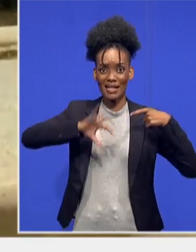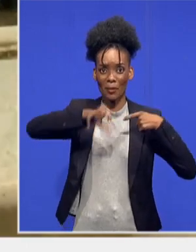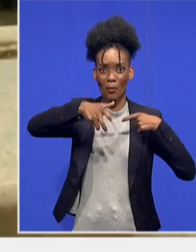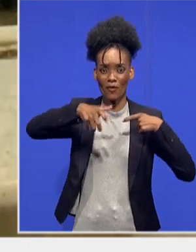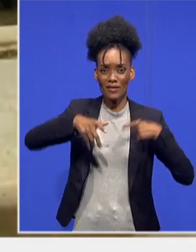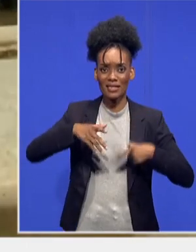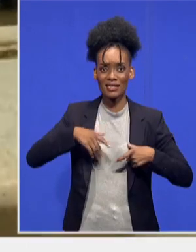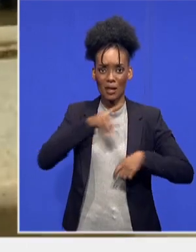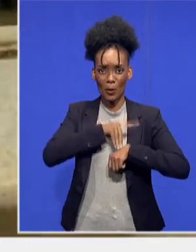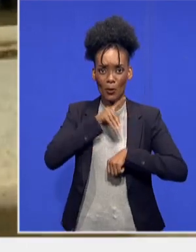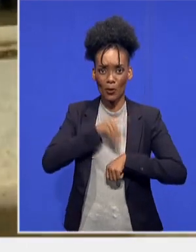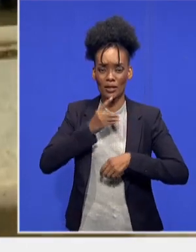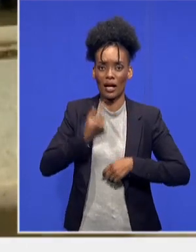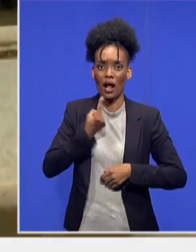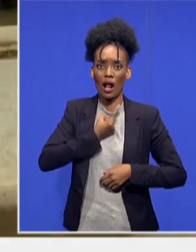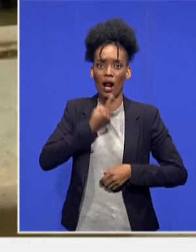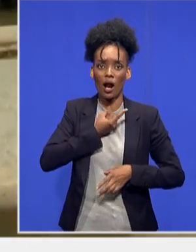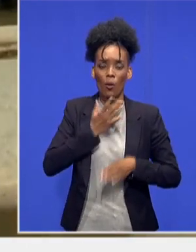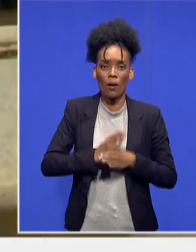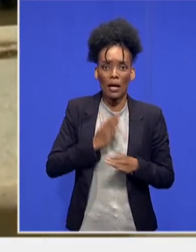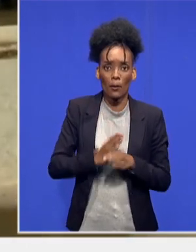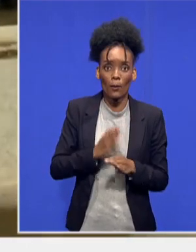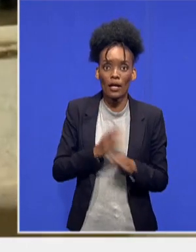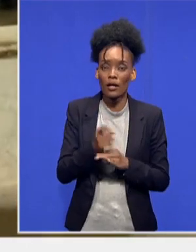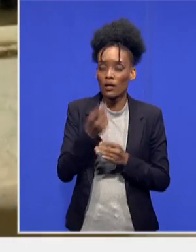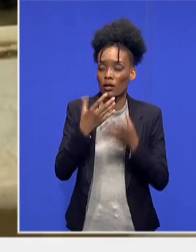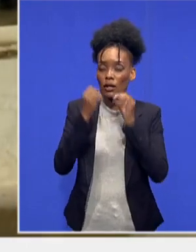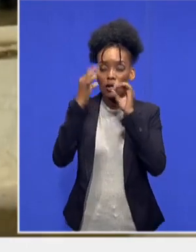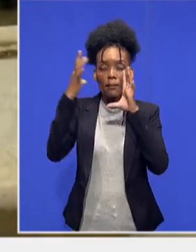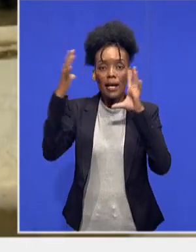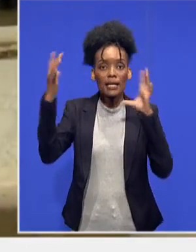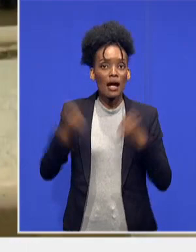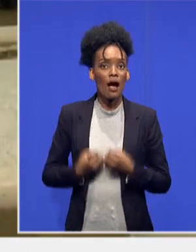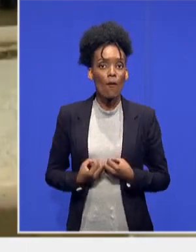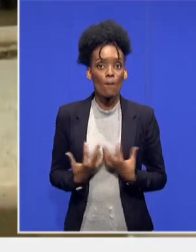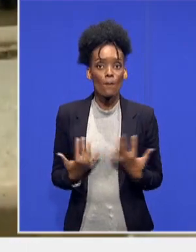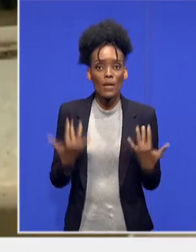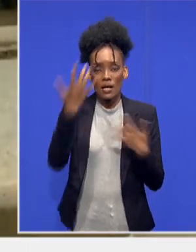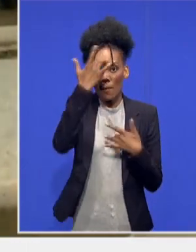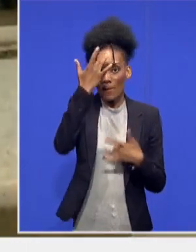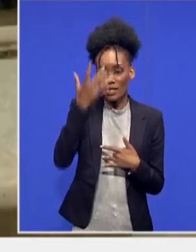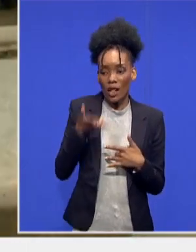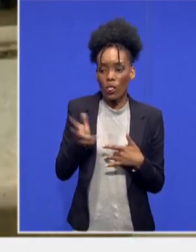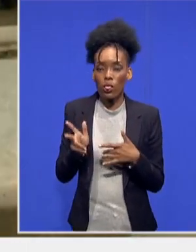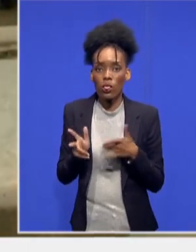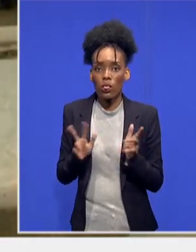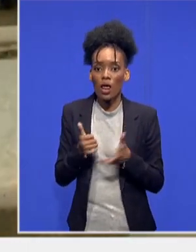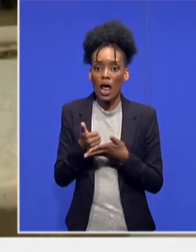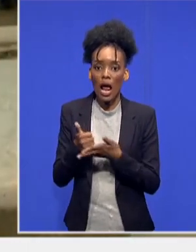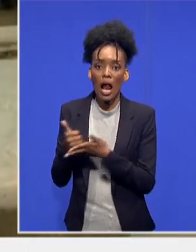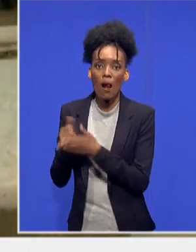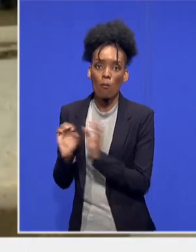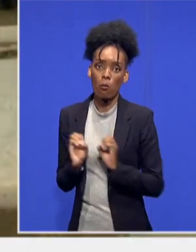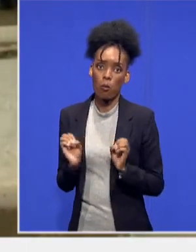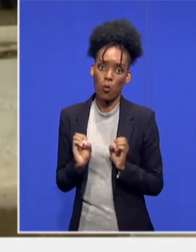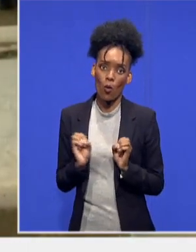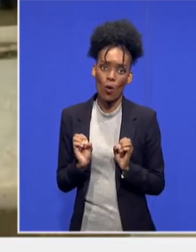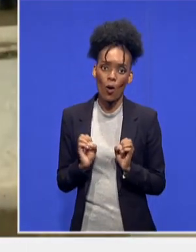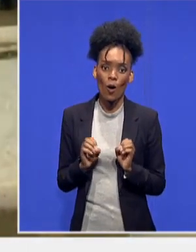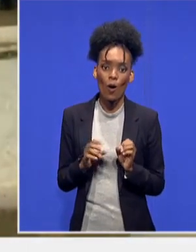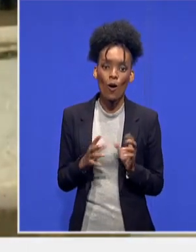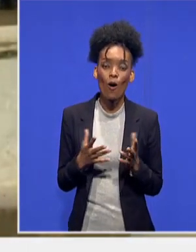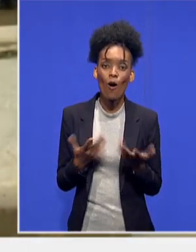can imagine how many patients have been abandoned, how many patients are yet to